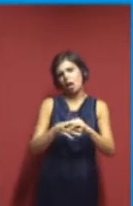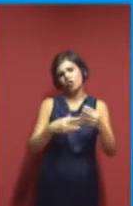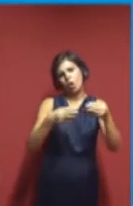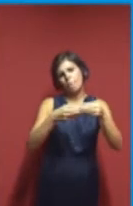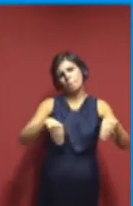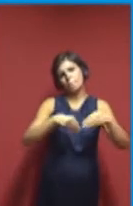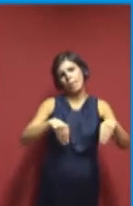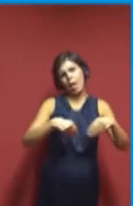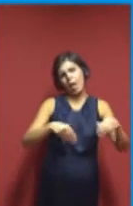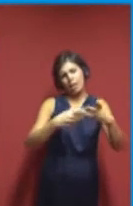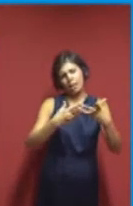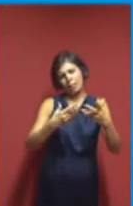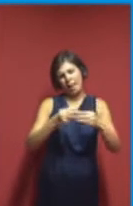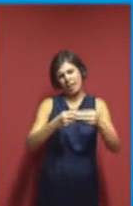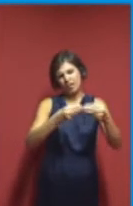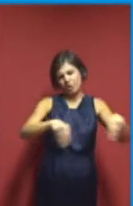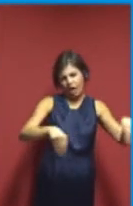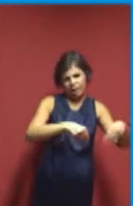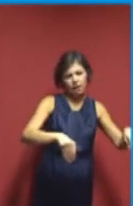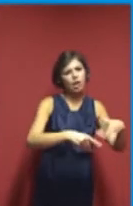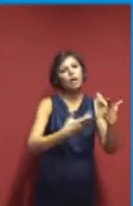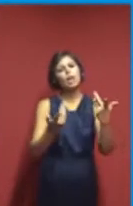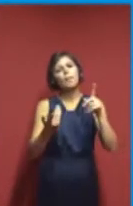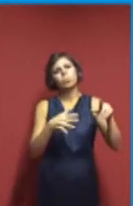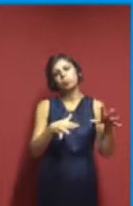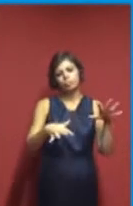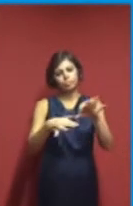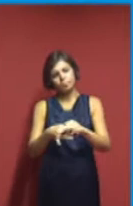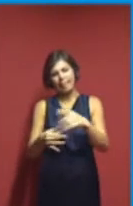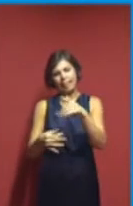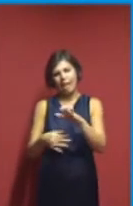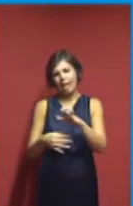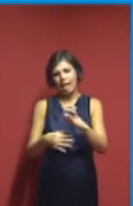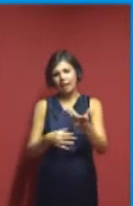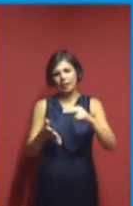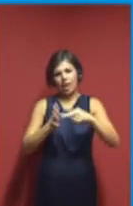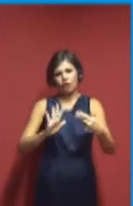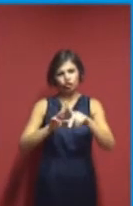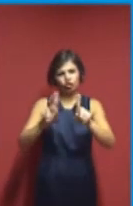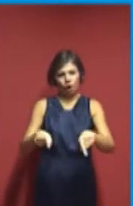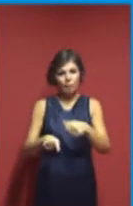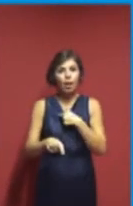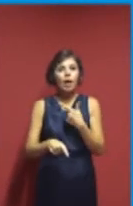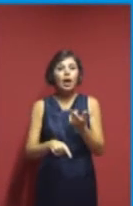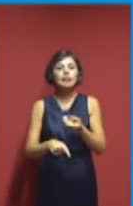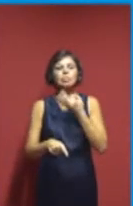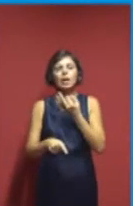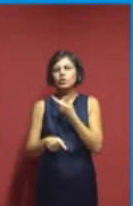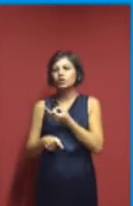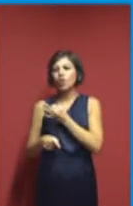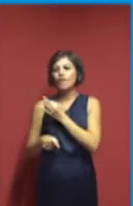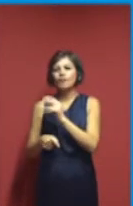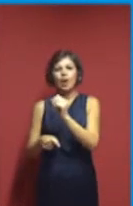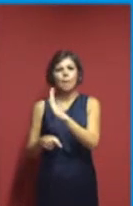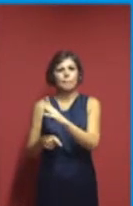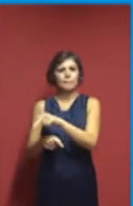tech shops. And people do awesome stuff in those Fab Labs, like molds, like sculpture, laser cut